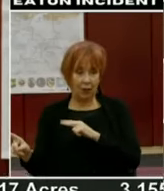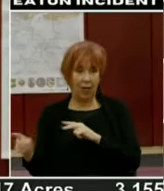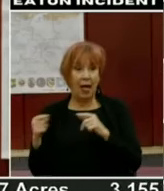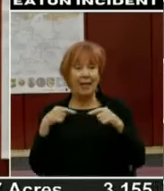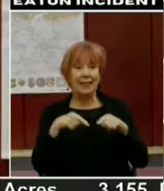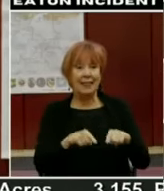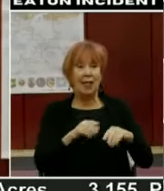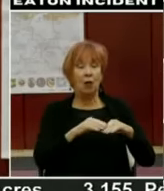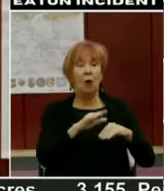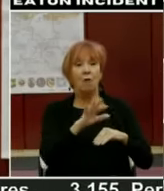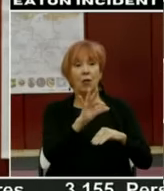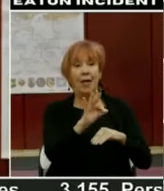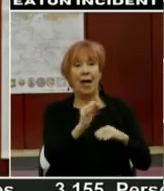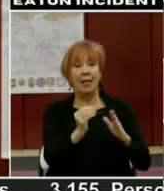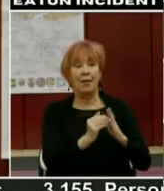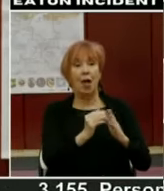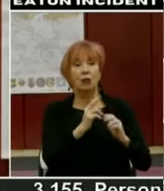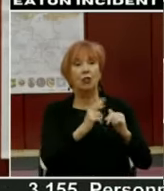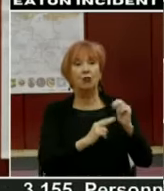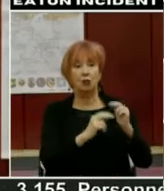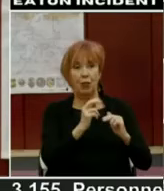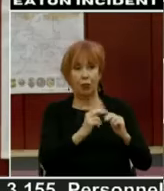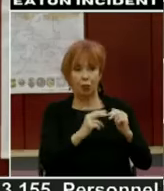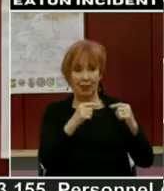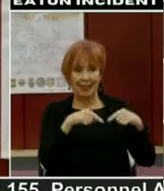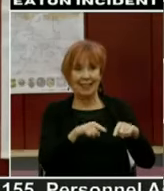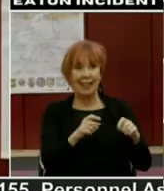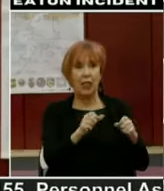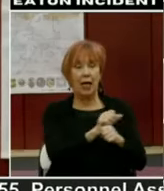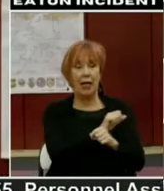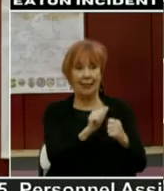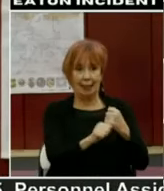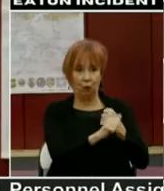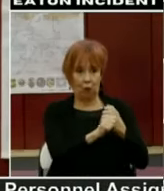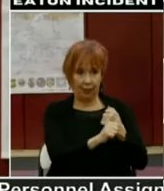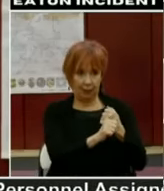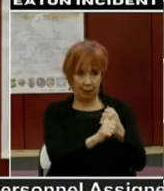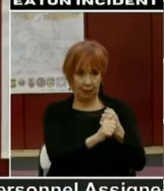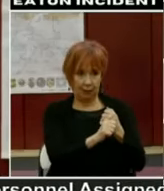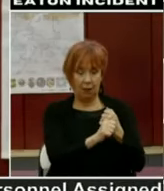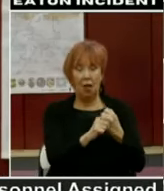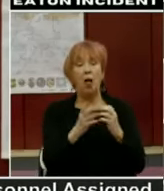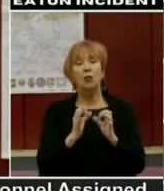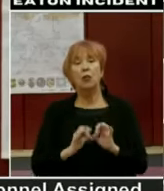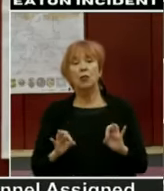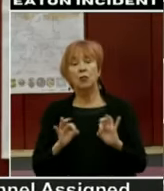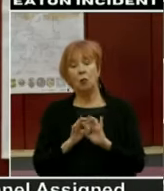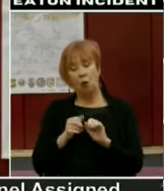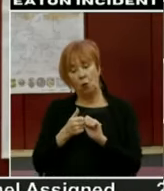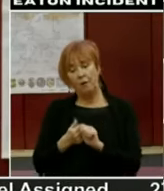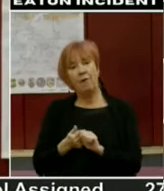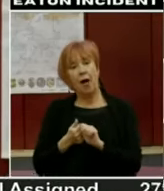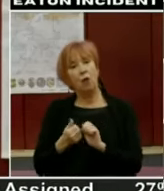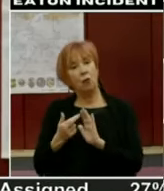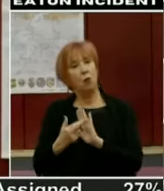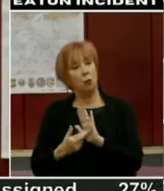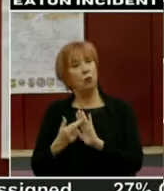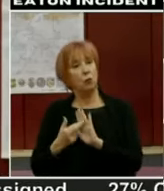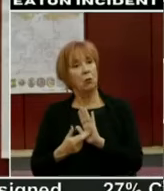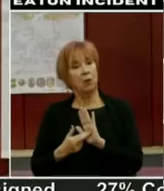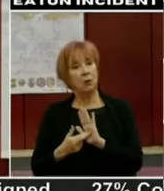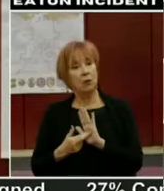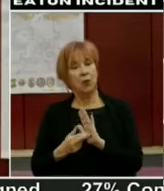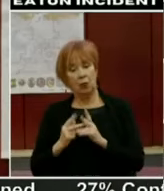structures still at risk. So it's important that we follow the guidelines just to keep